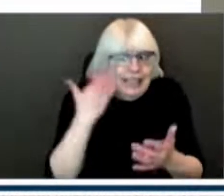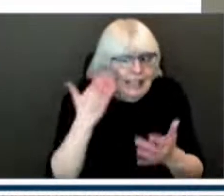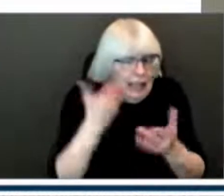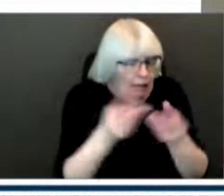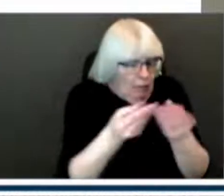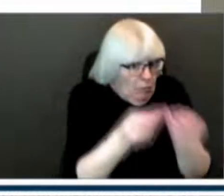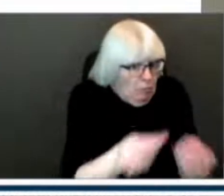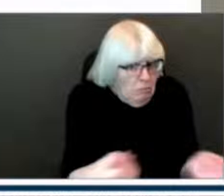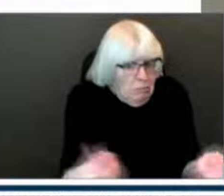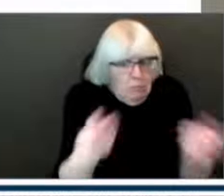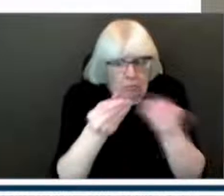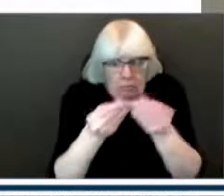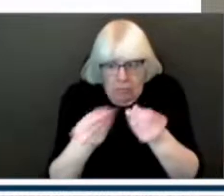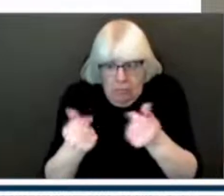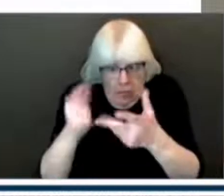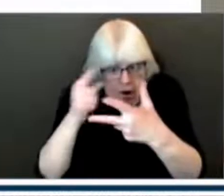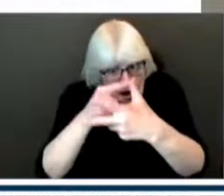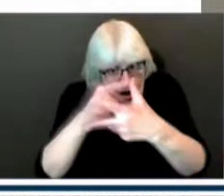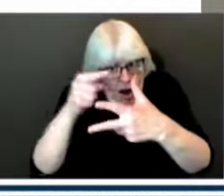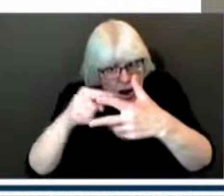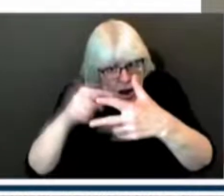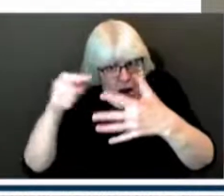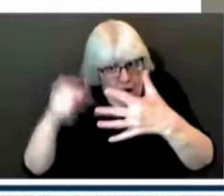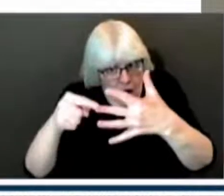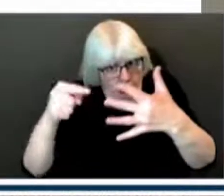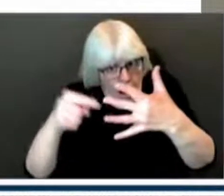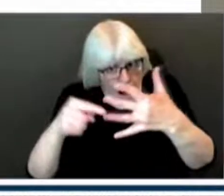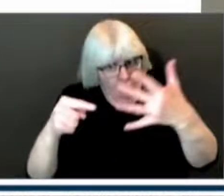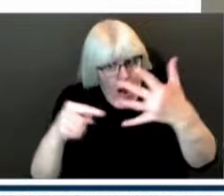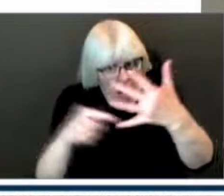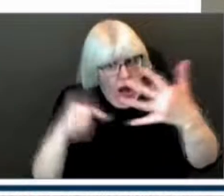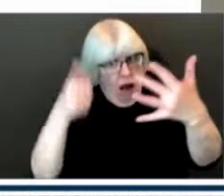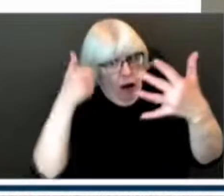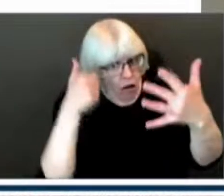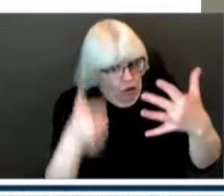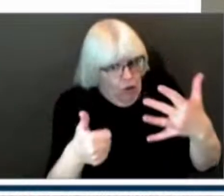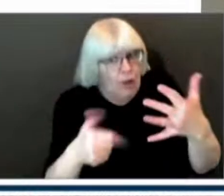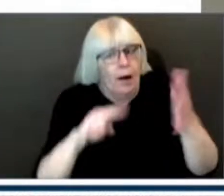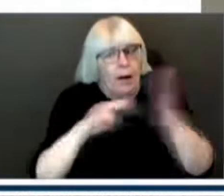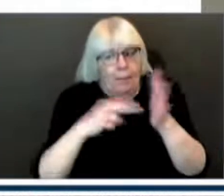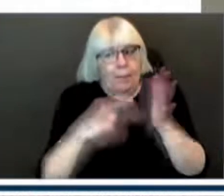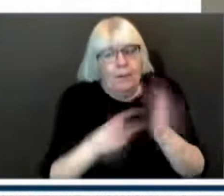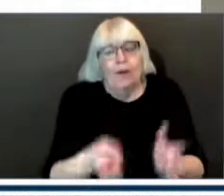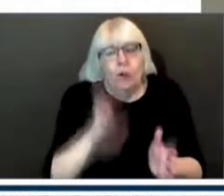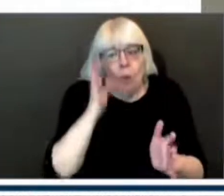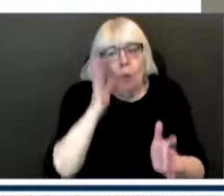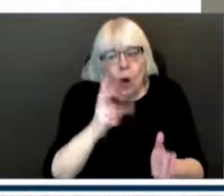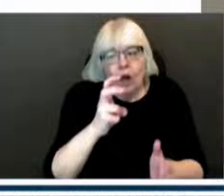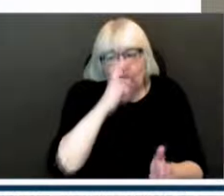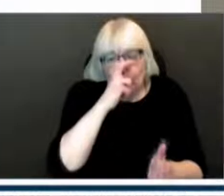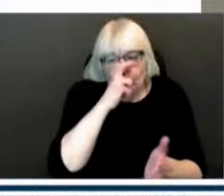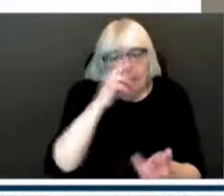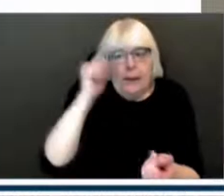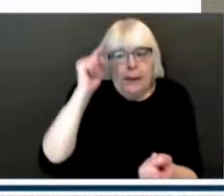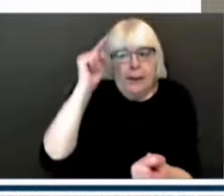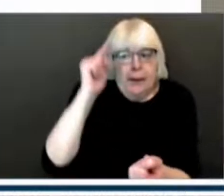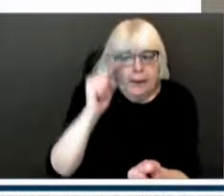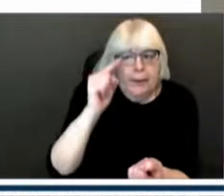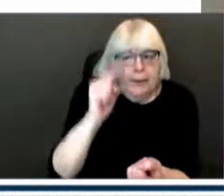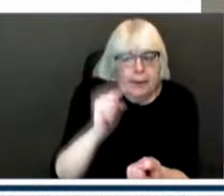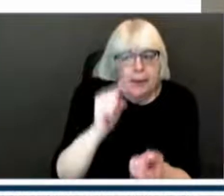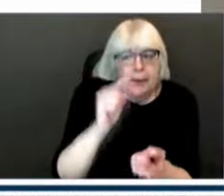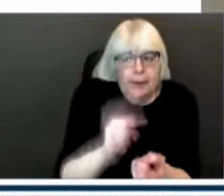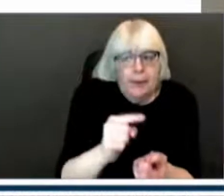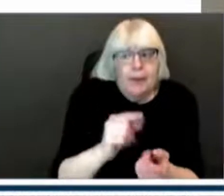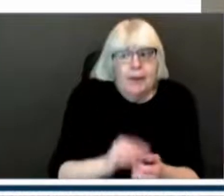that we will consider how and when to further ease restrictions. But based on experience, science, and the proven